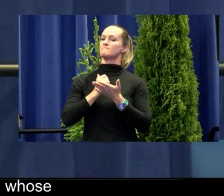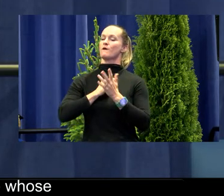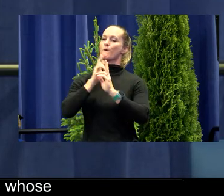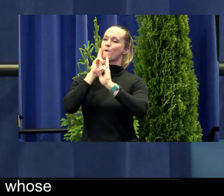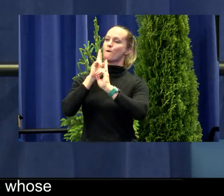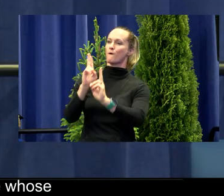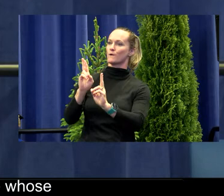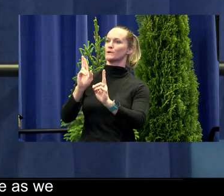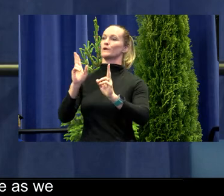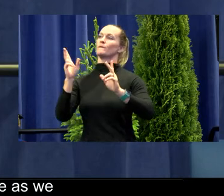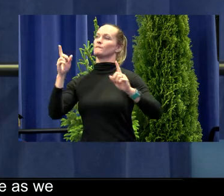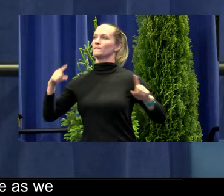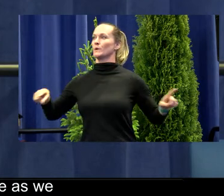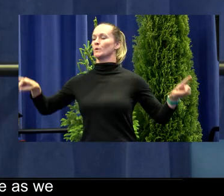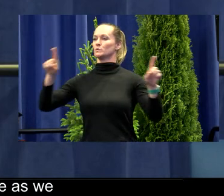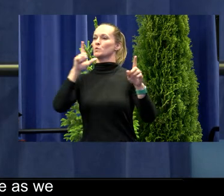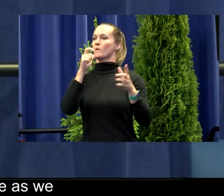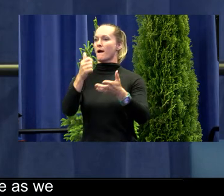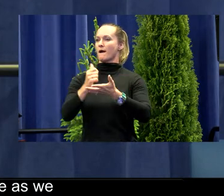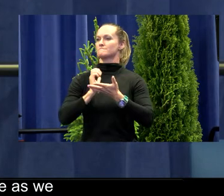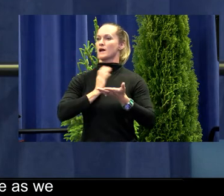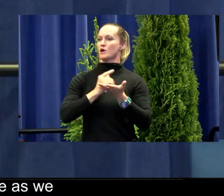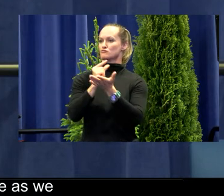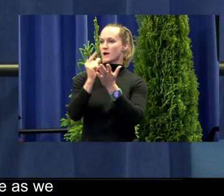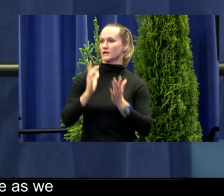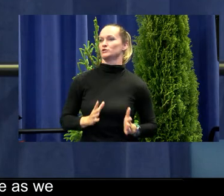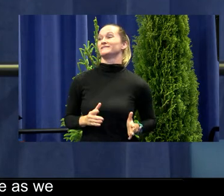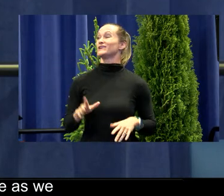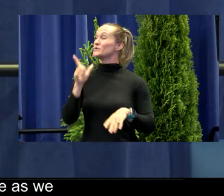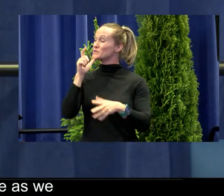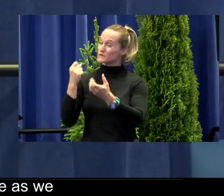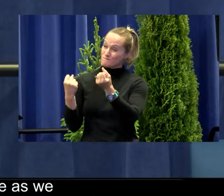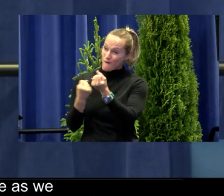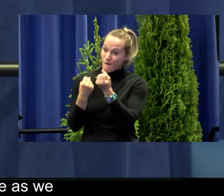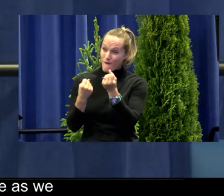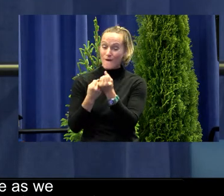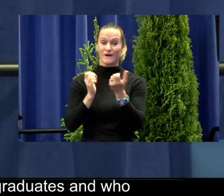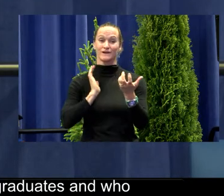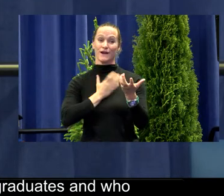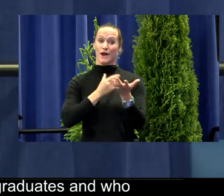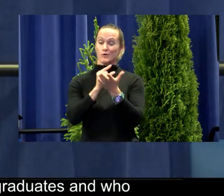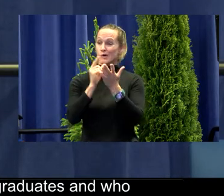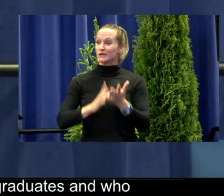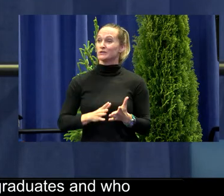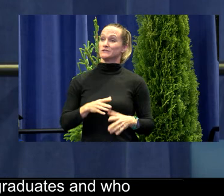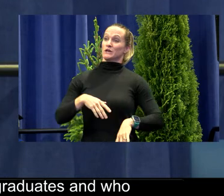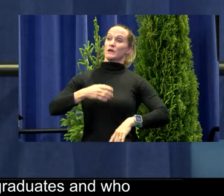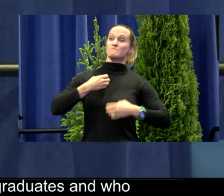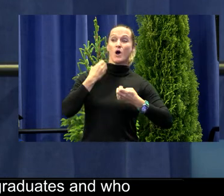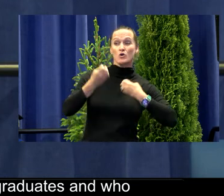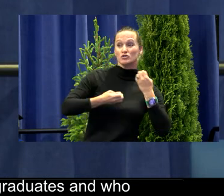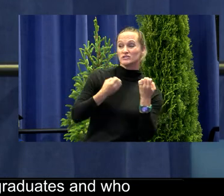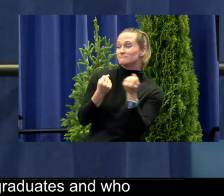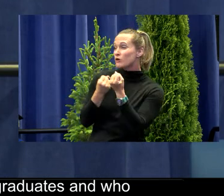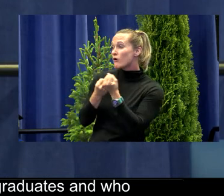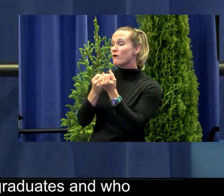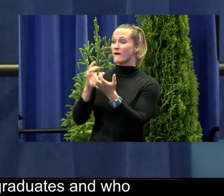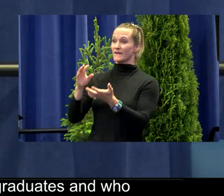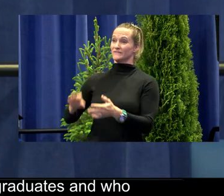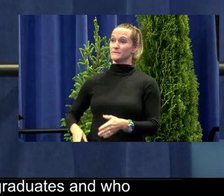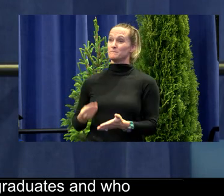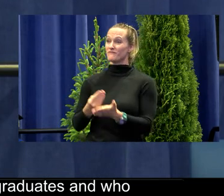of today's graduates and who have supported these graduates emotionally, spiritually,